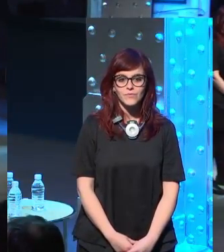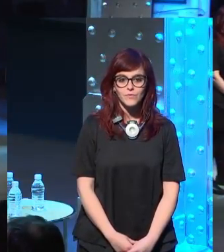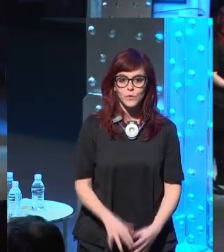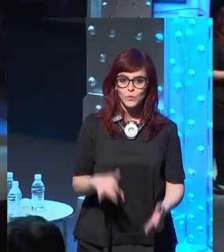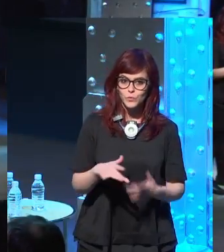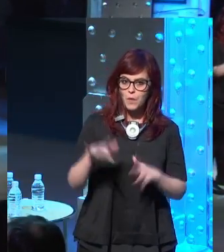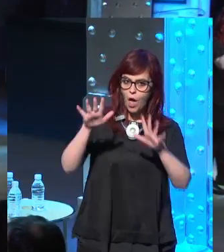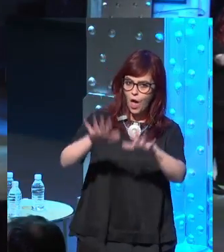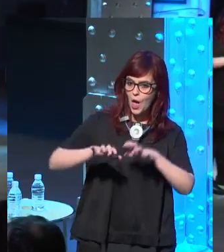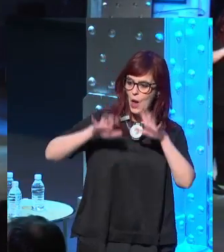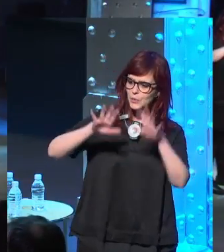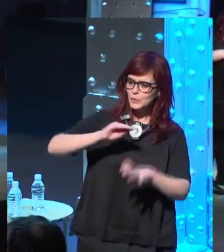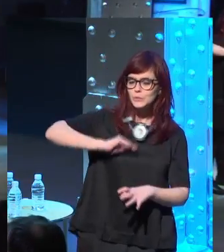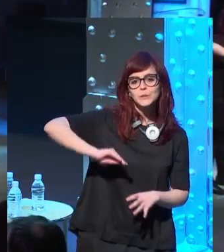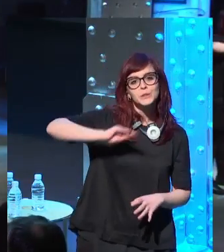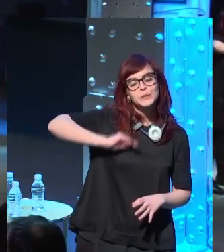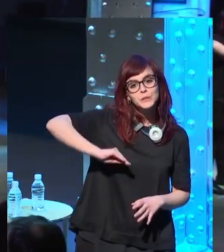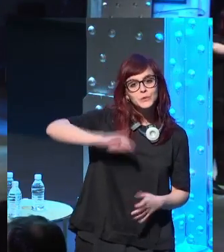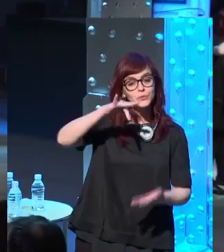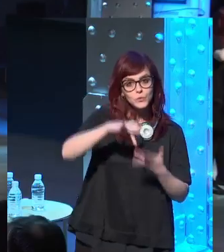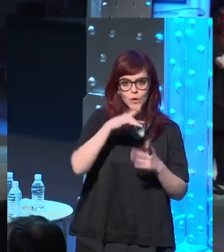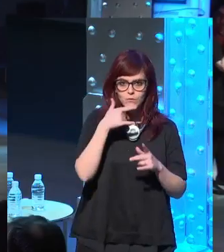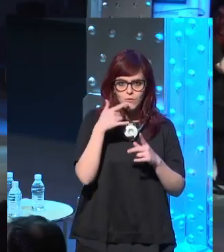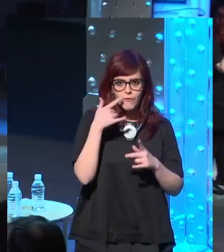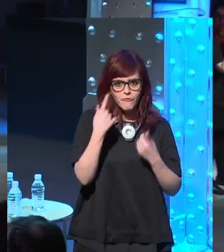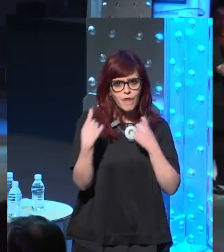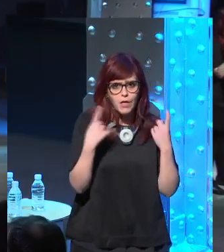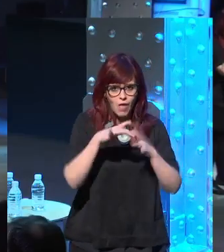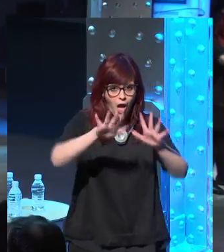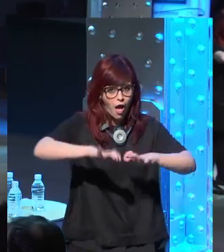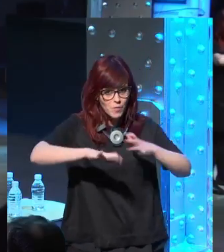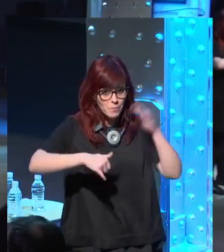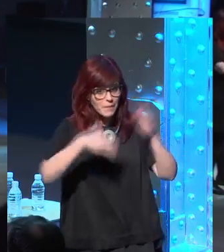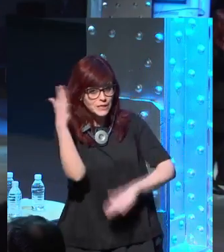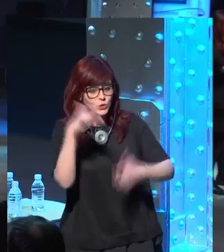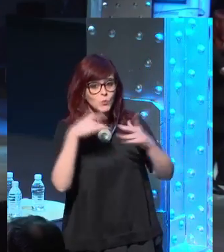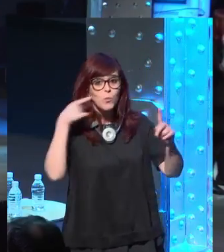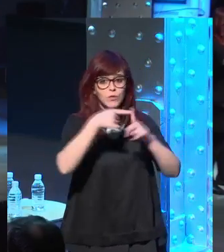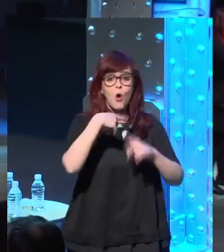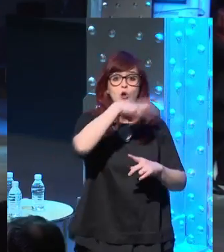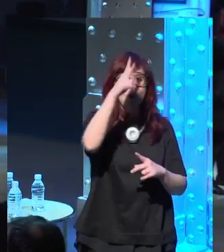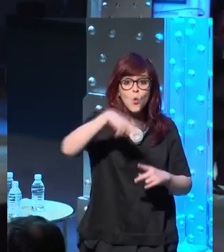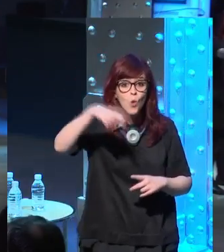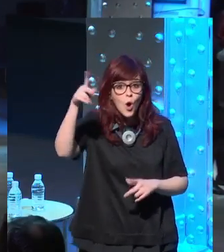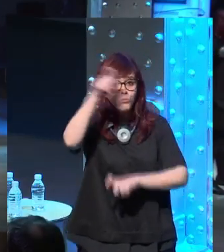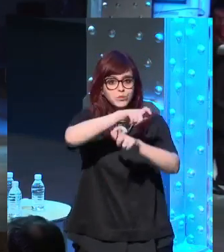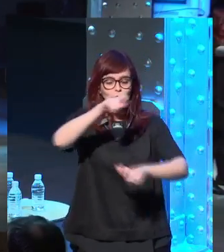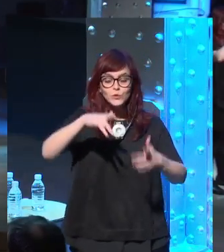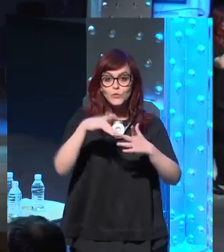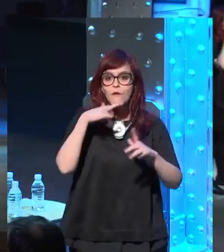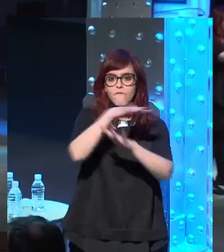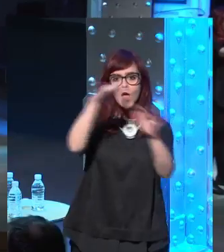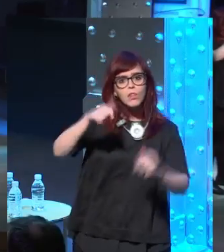Hemos aprendido bastantes cosas. We have learned quite a few things now, and there are still many things to